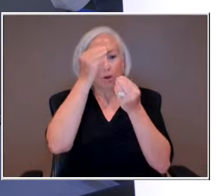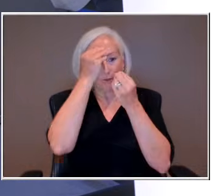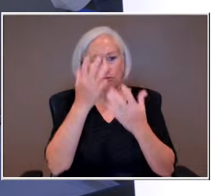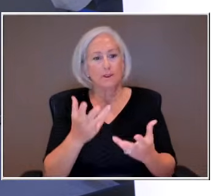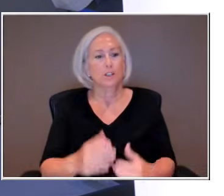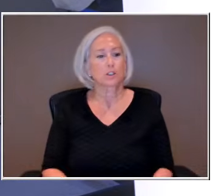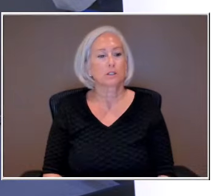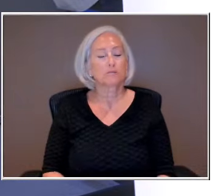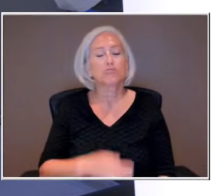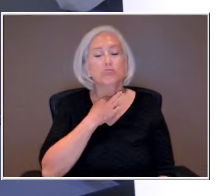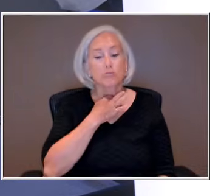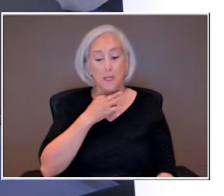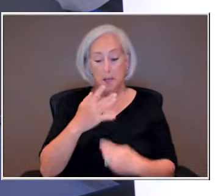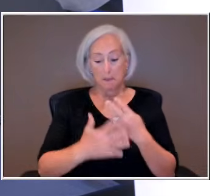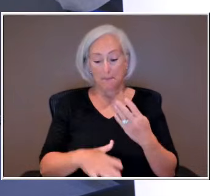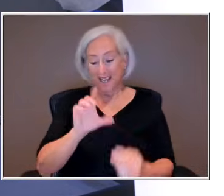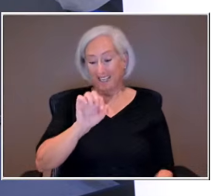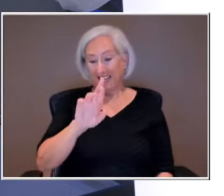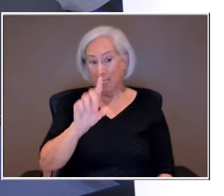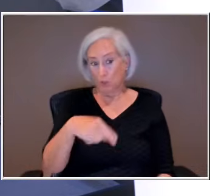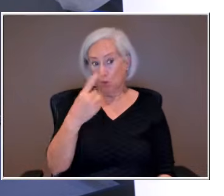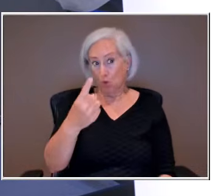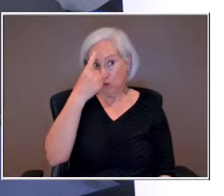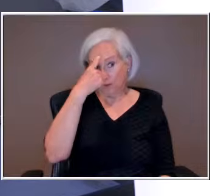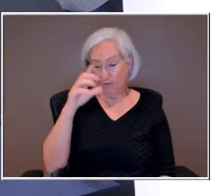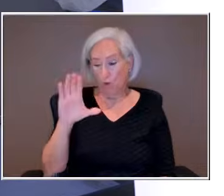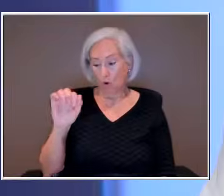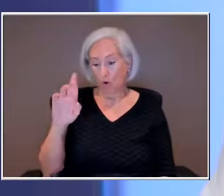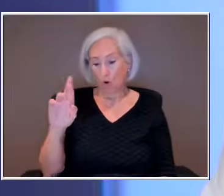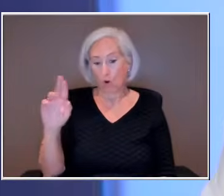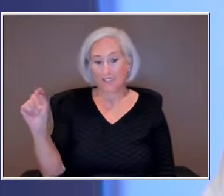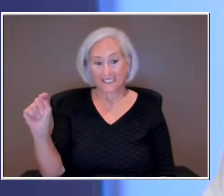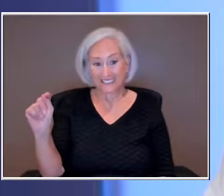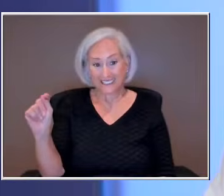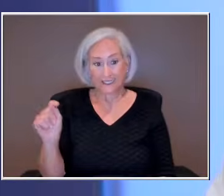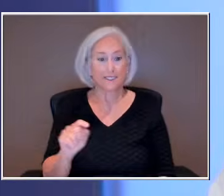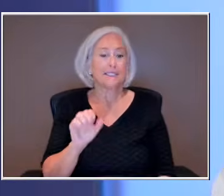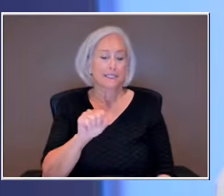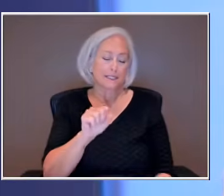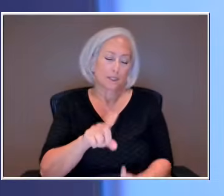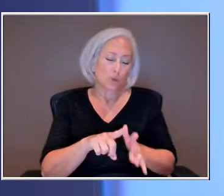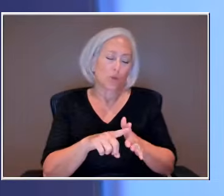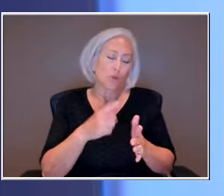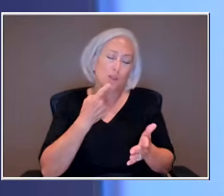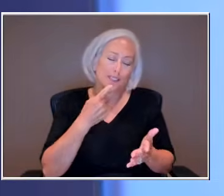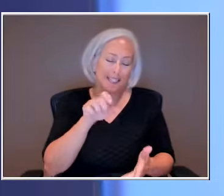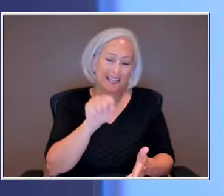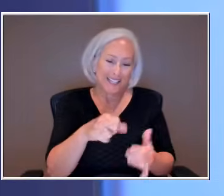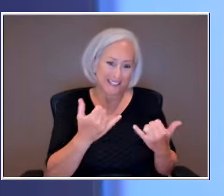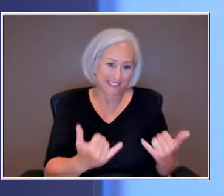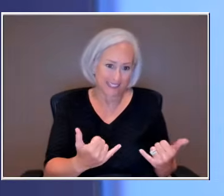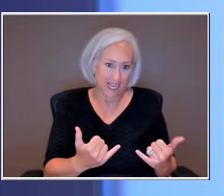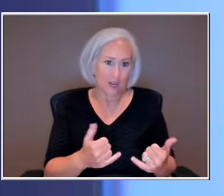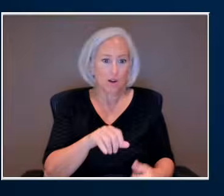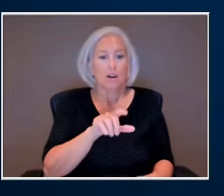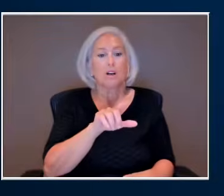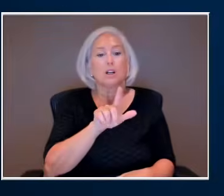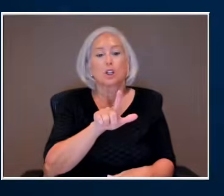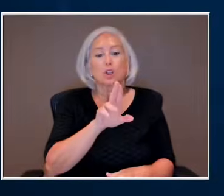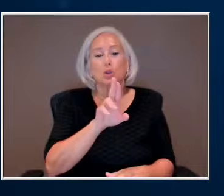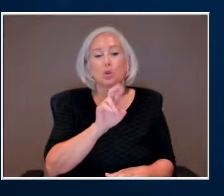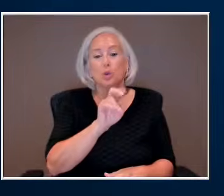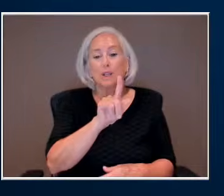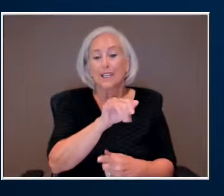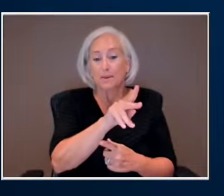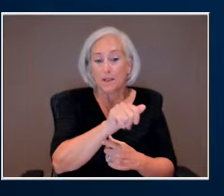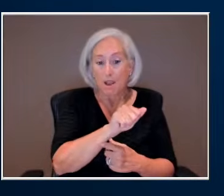Yeah, that's a great question. For now, we have to say that. We started with acute leukemia, some types of acute leukemia. We moved to lymphoma. Now we're talking about